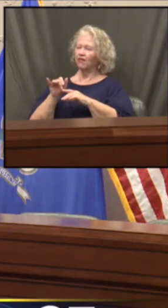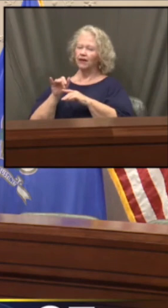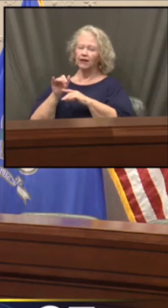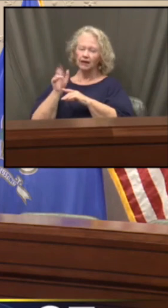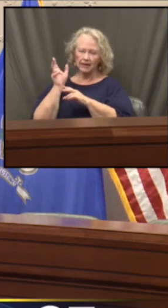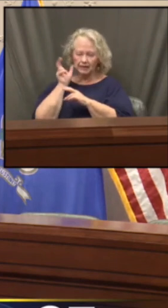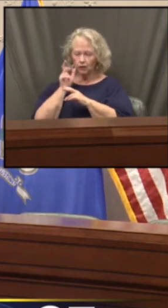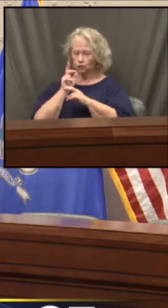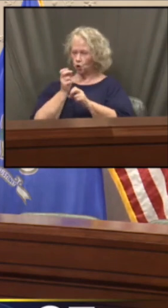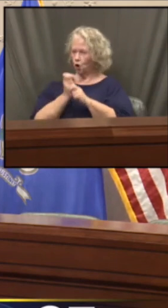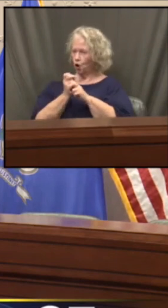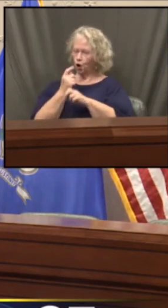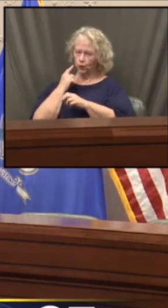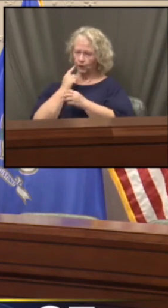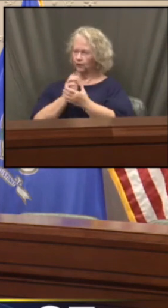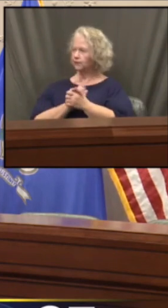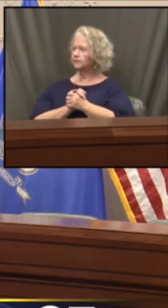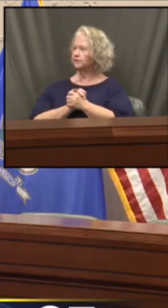soft.